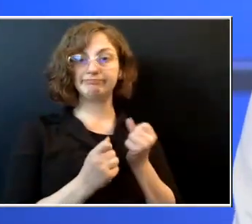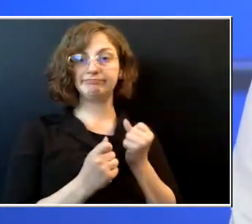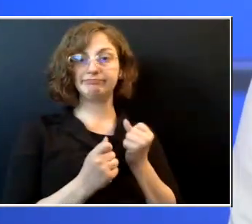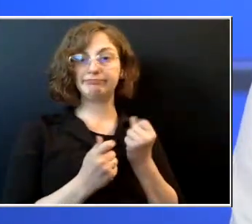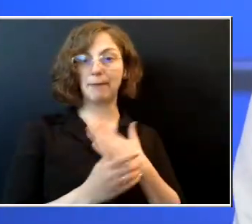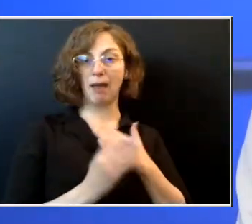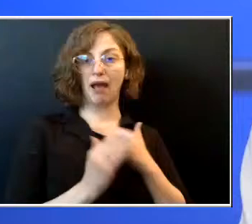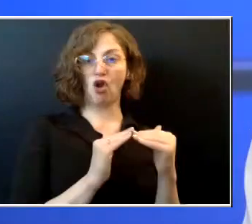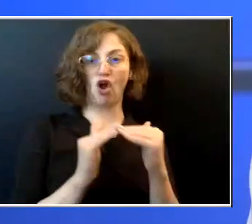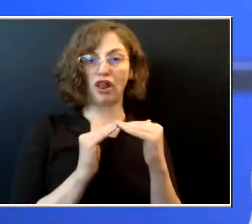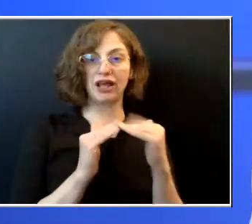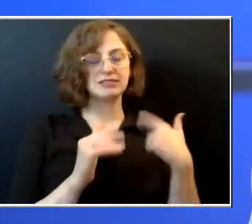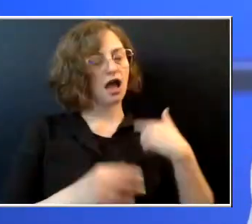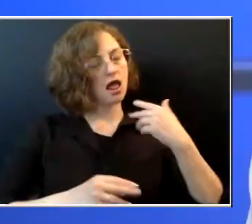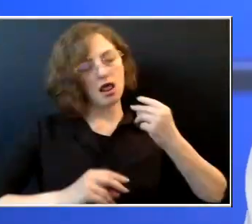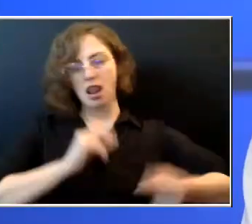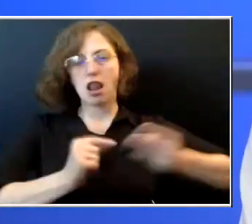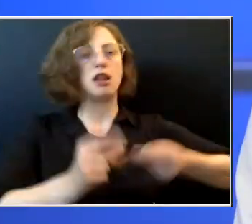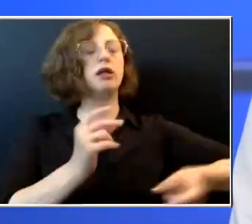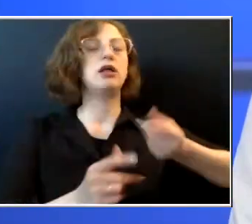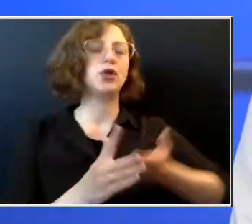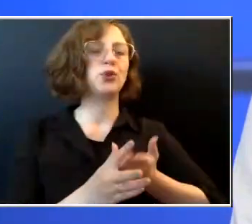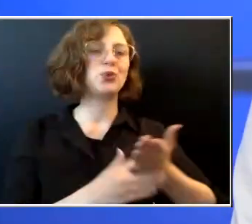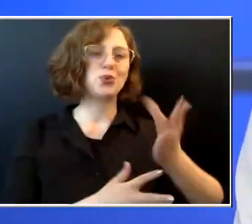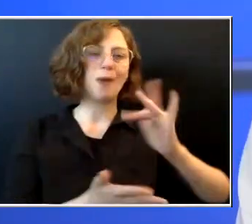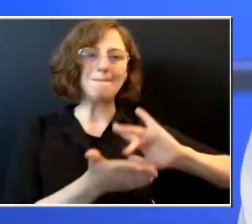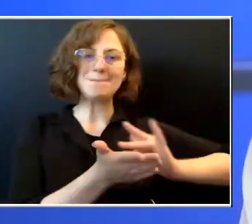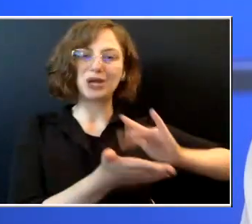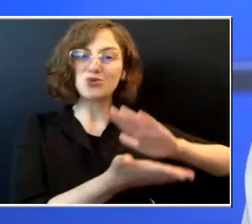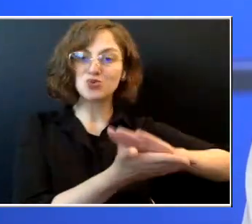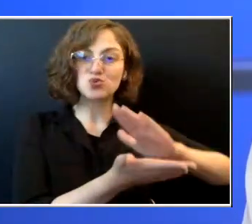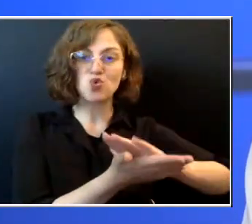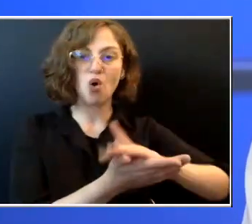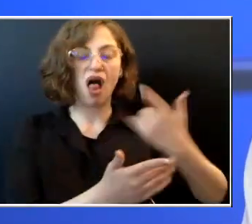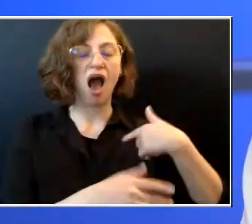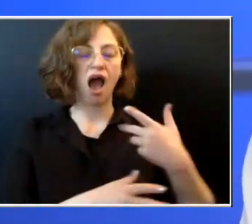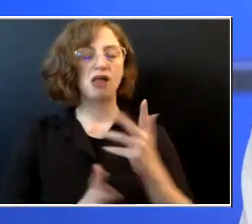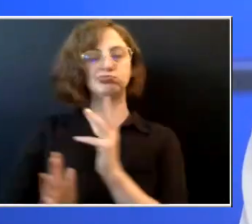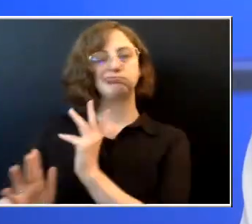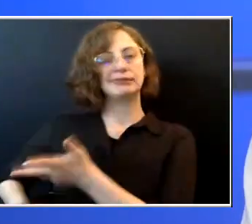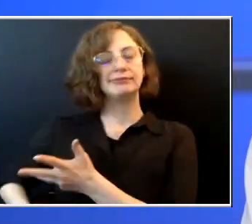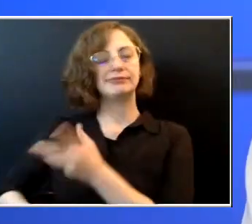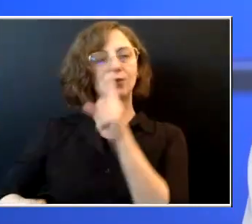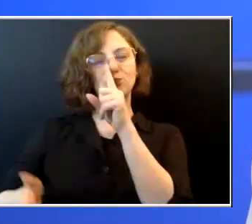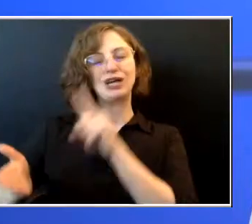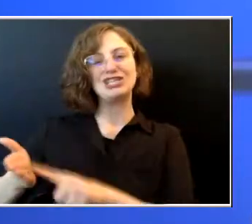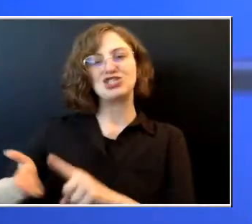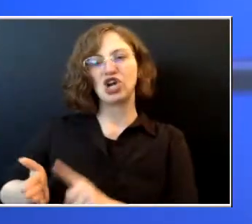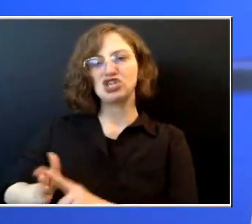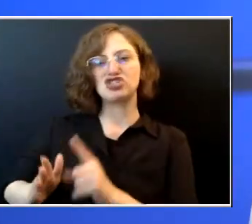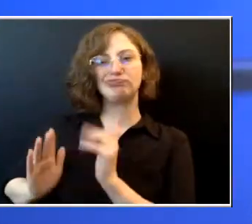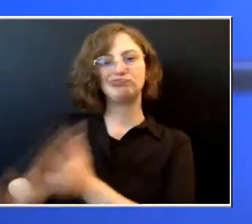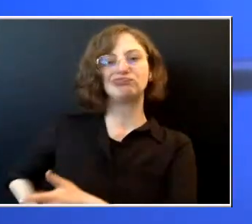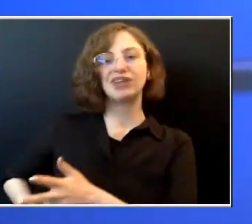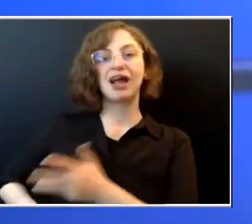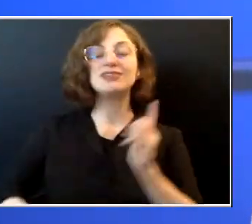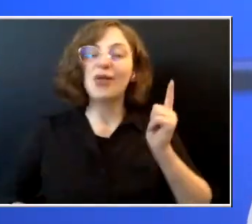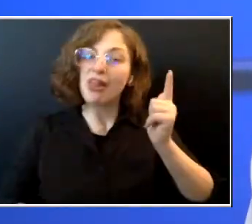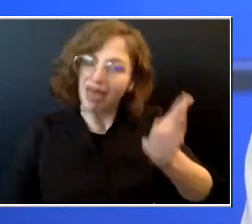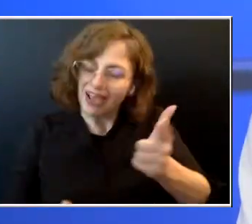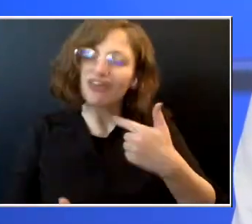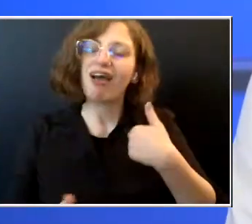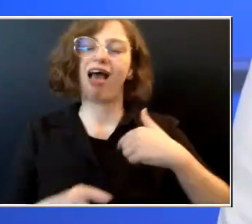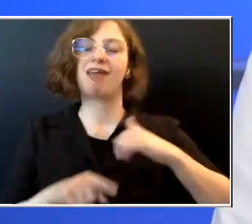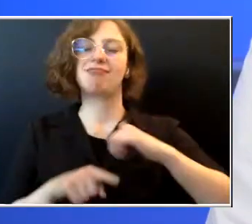the opportunity to do research. It was later in my training that I actually got my research training. So yes, it was present, and what was being done was